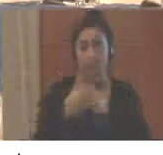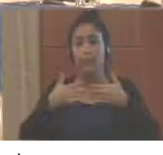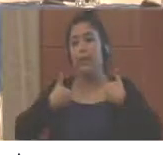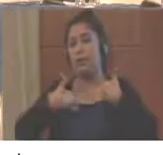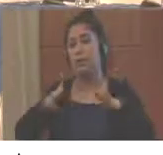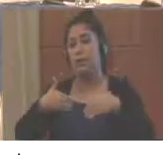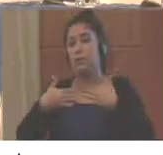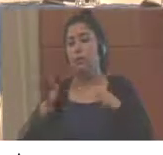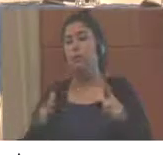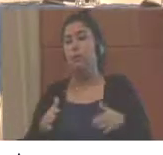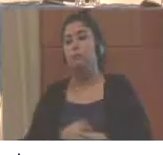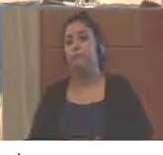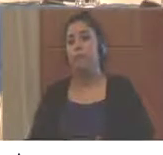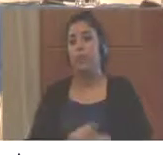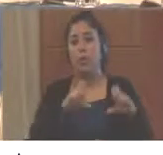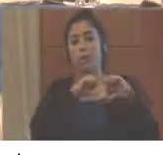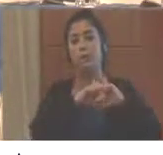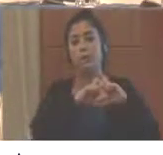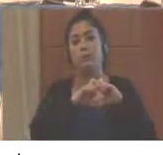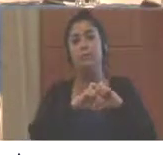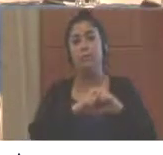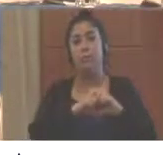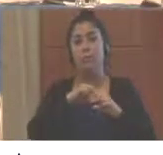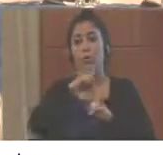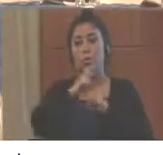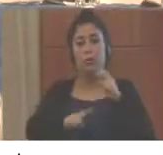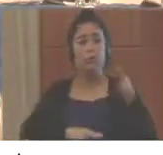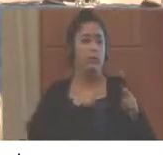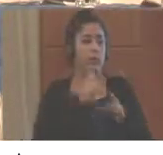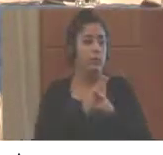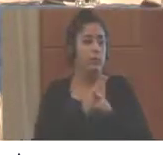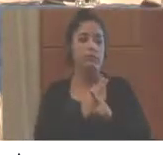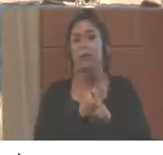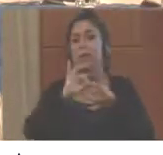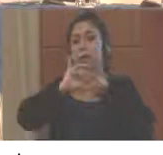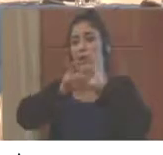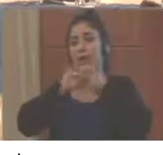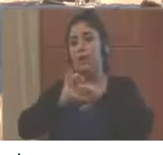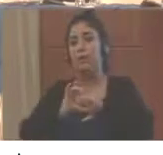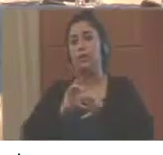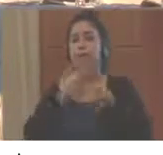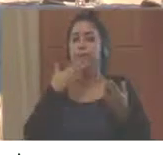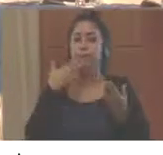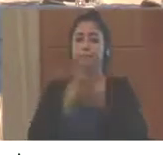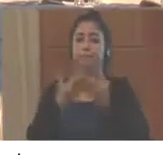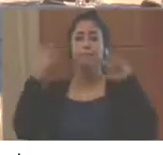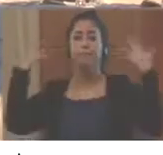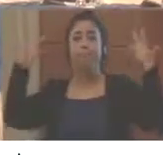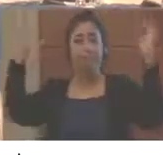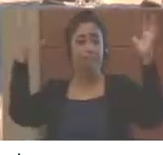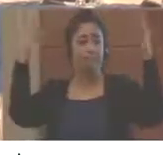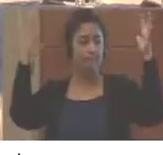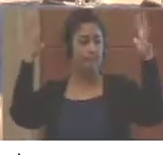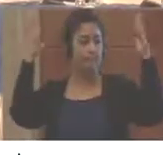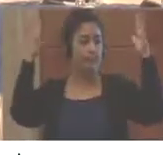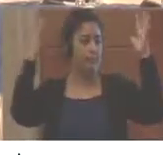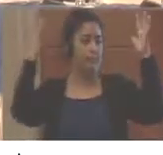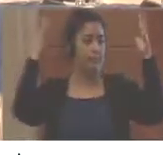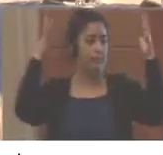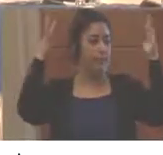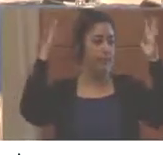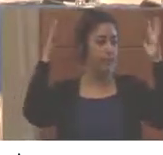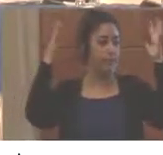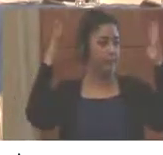all working as jointly as a resilient Panama, heart of the world. And thank you very much.